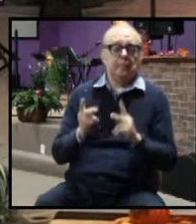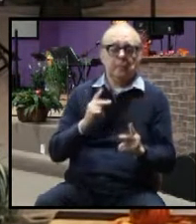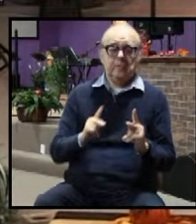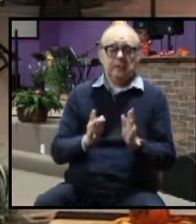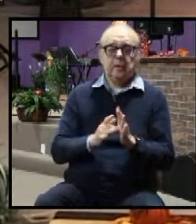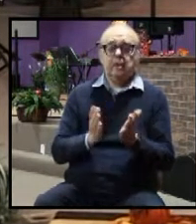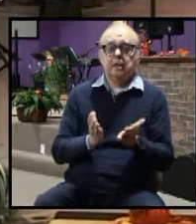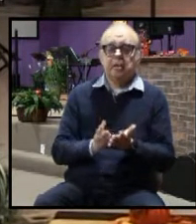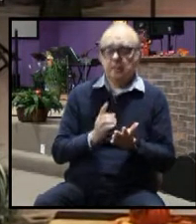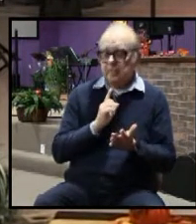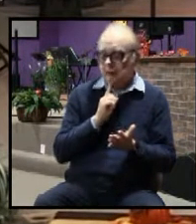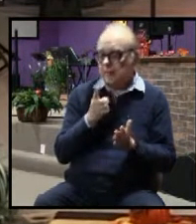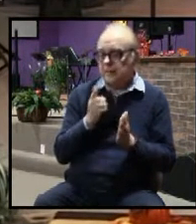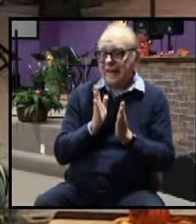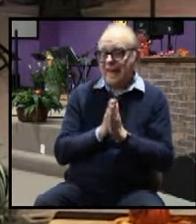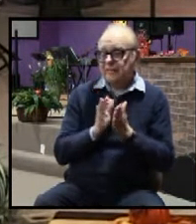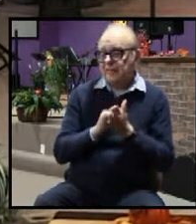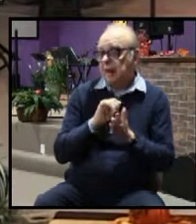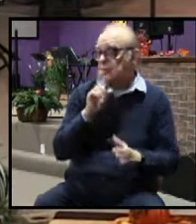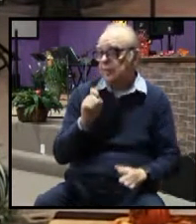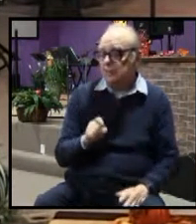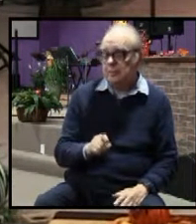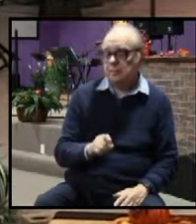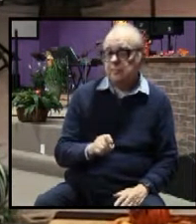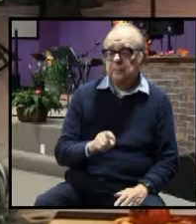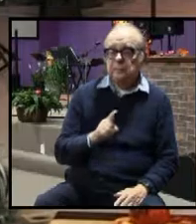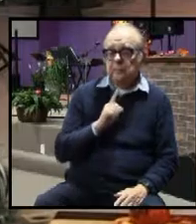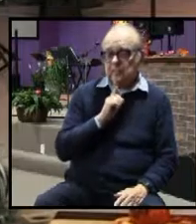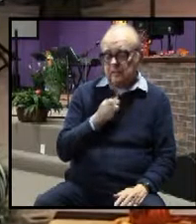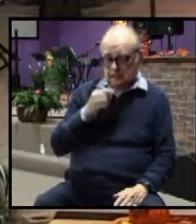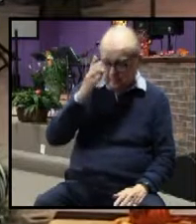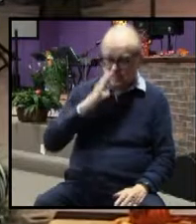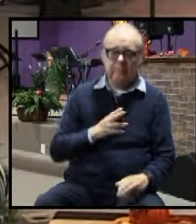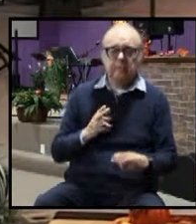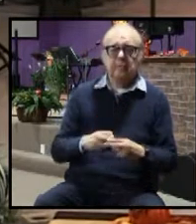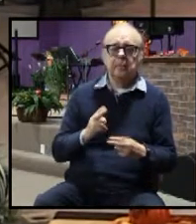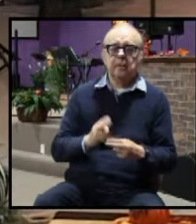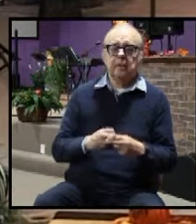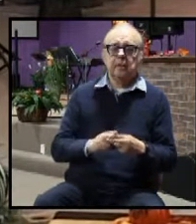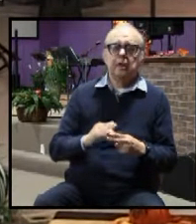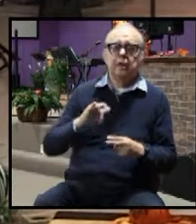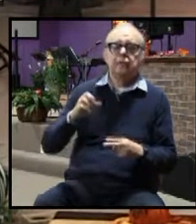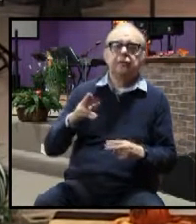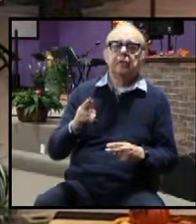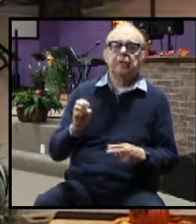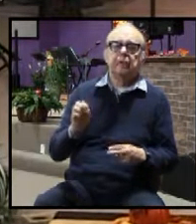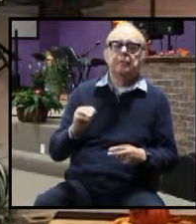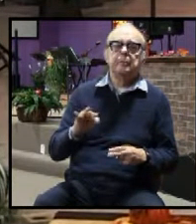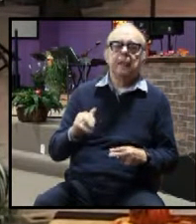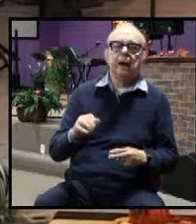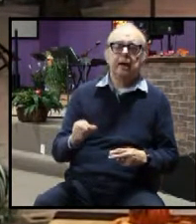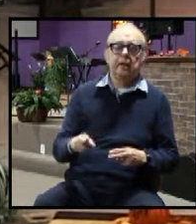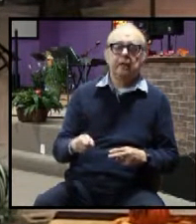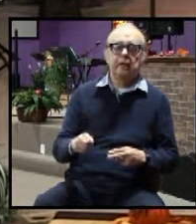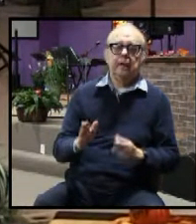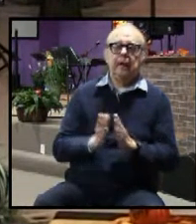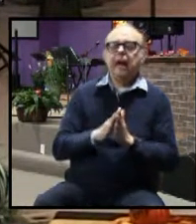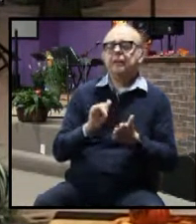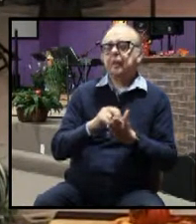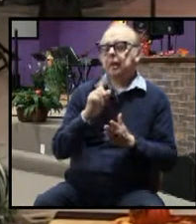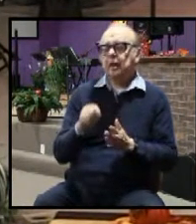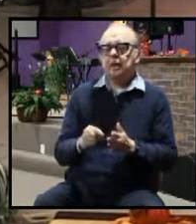many people in the Bible actually asked this question. Matter of fact, there's a guy in the Bible by the name of Jeremiah, a prophet, and